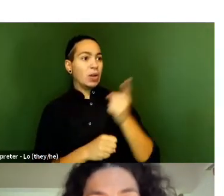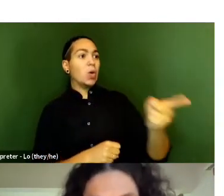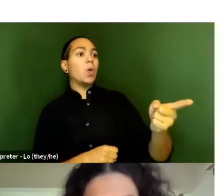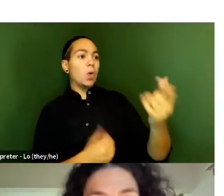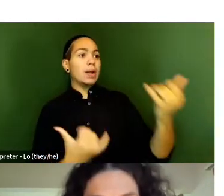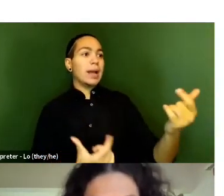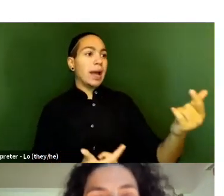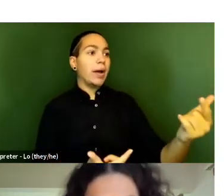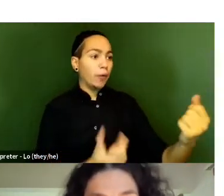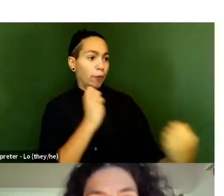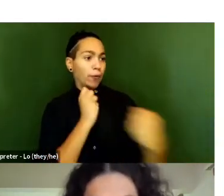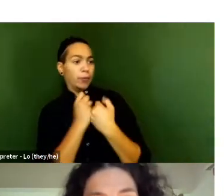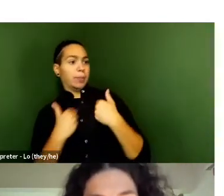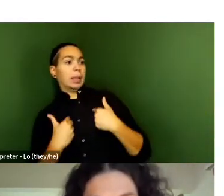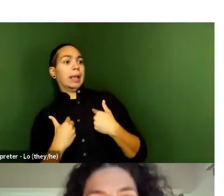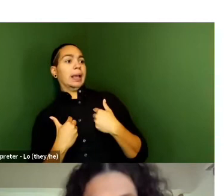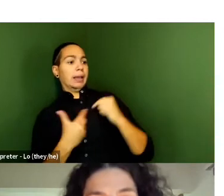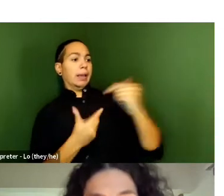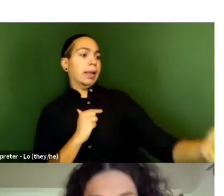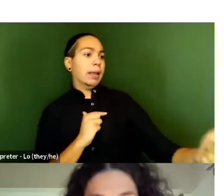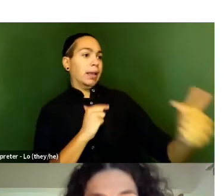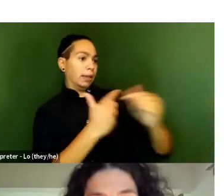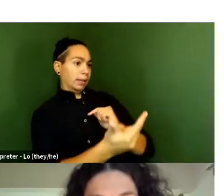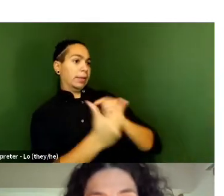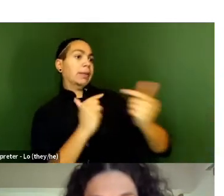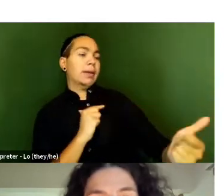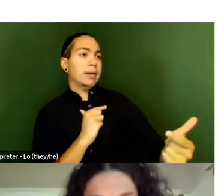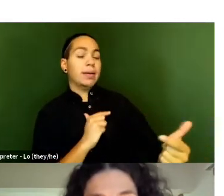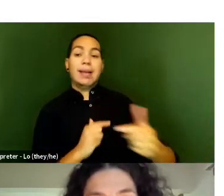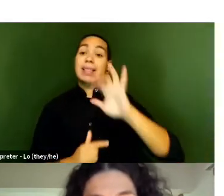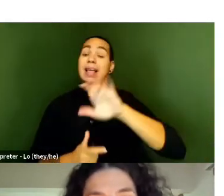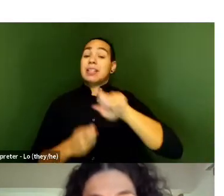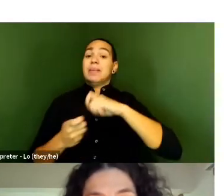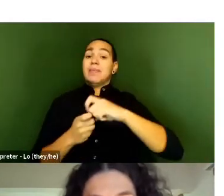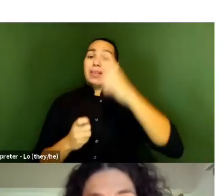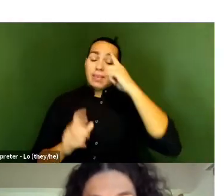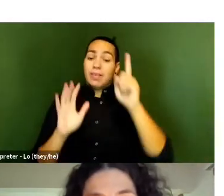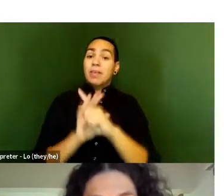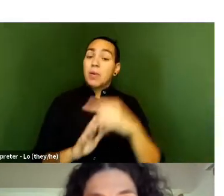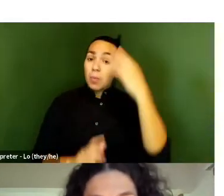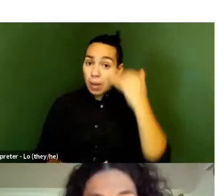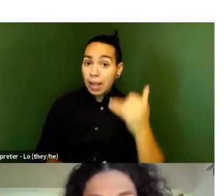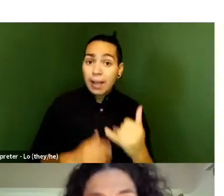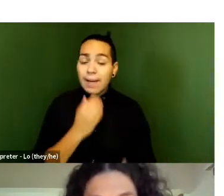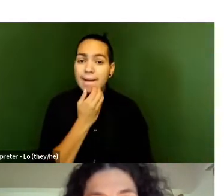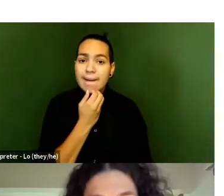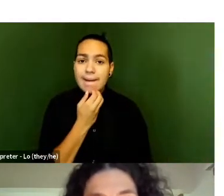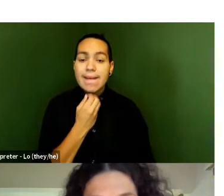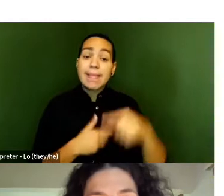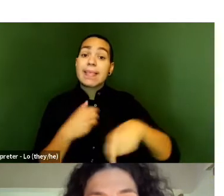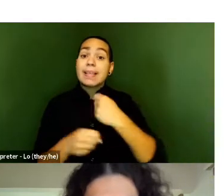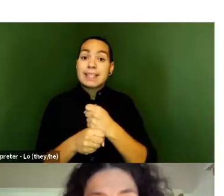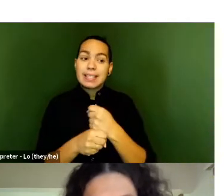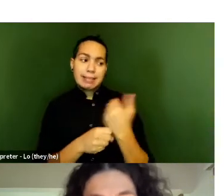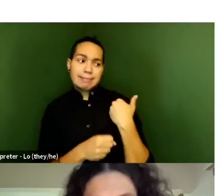around and be in solidarity with me. And I was thinking of that specifically because I think this year, this spring